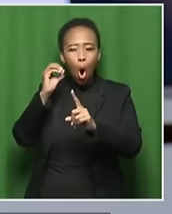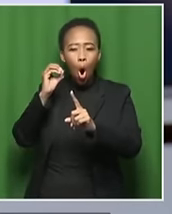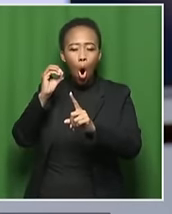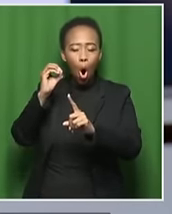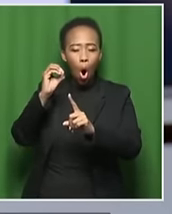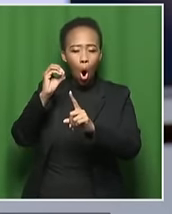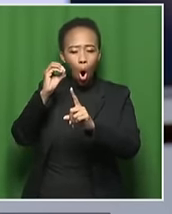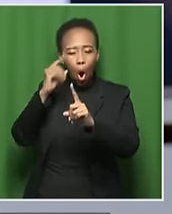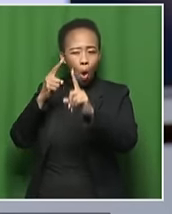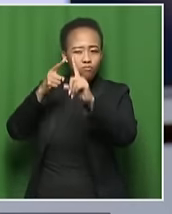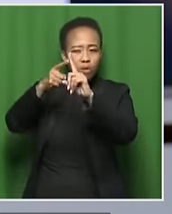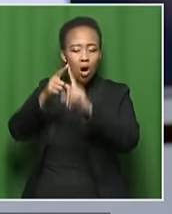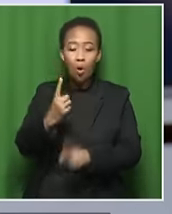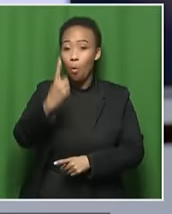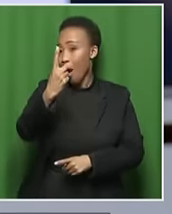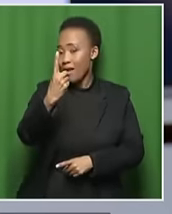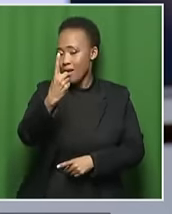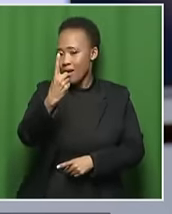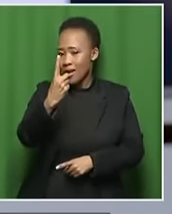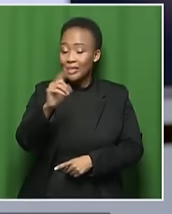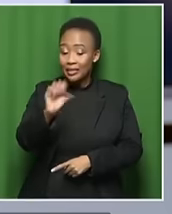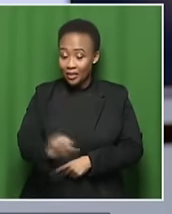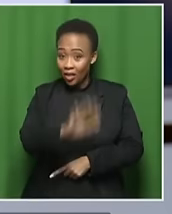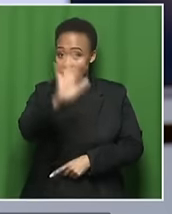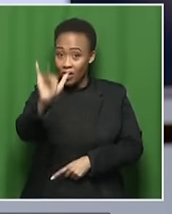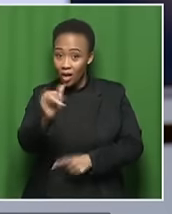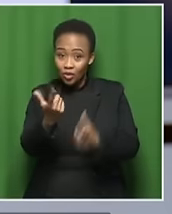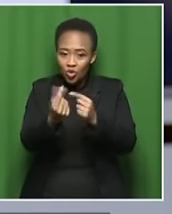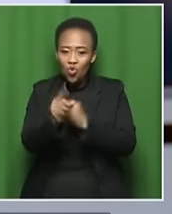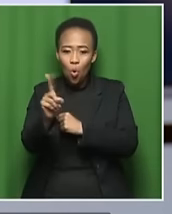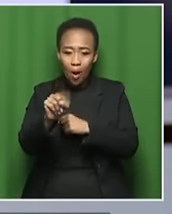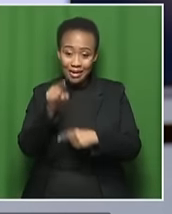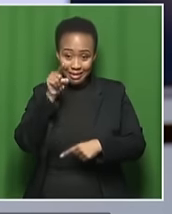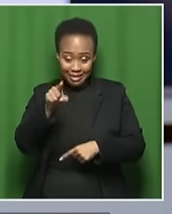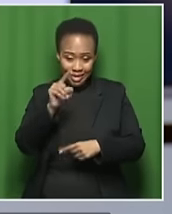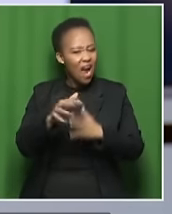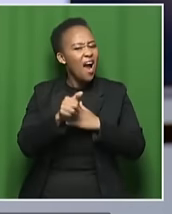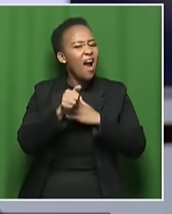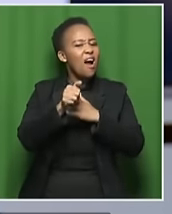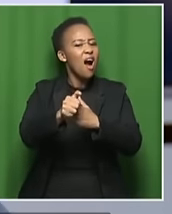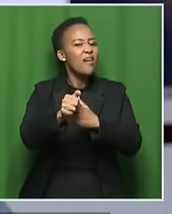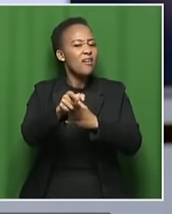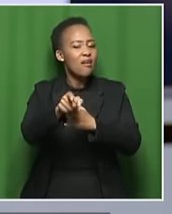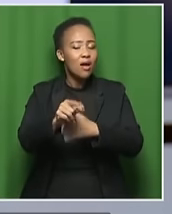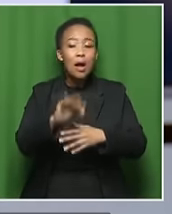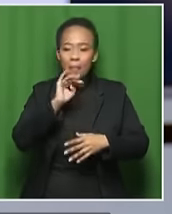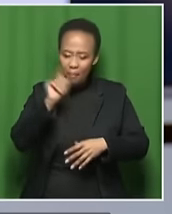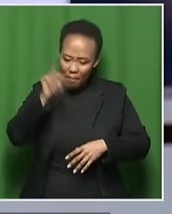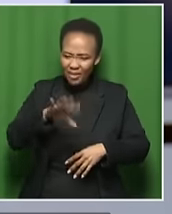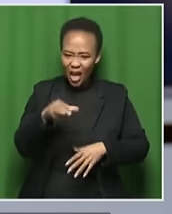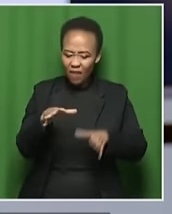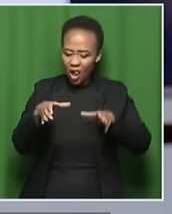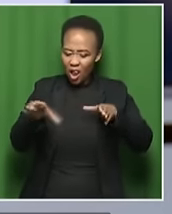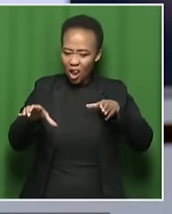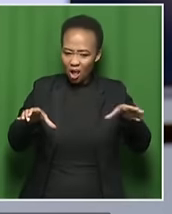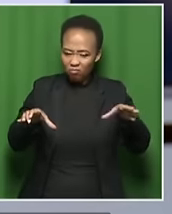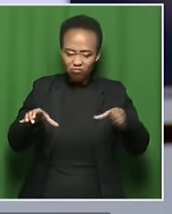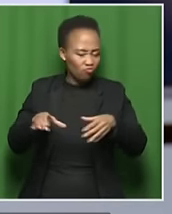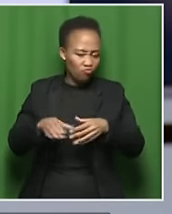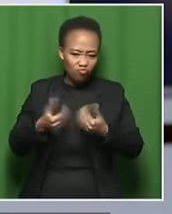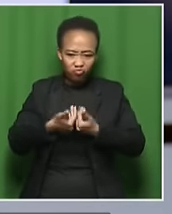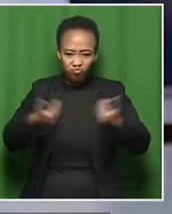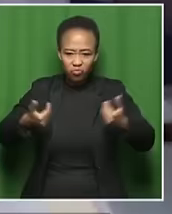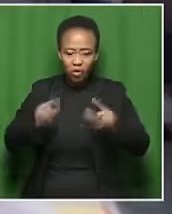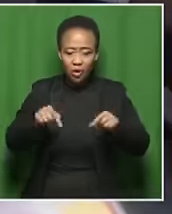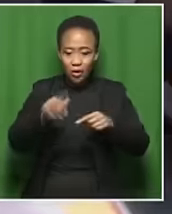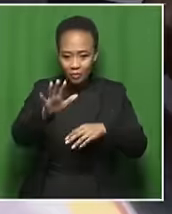for South Africans? Okay. And if that's going to be the guiding force, then there shouldn't be any division. Kenny Kunene? We've been